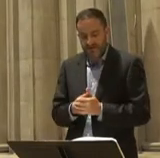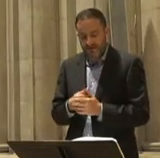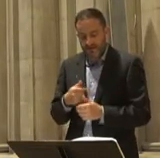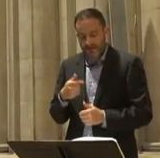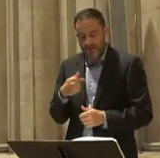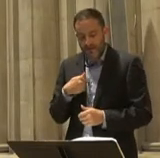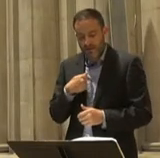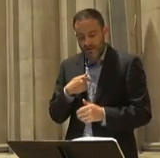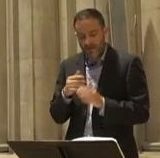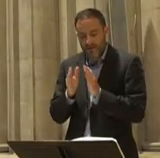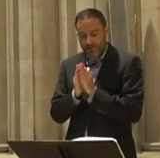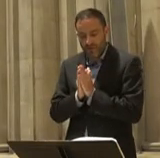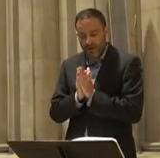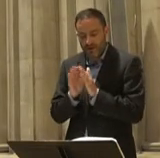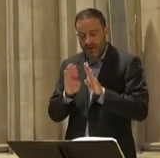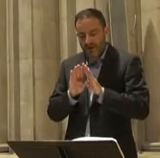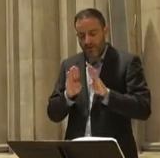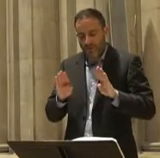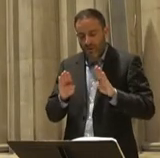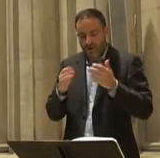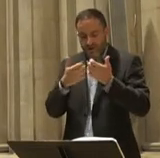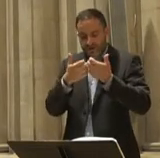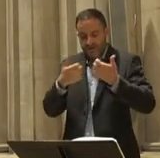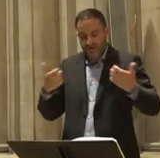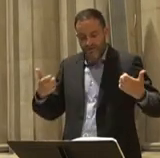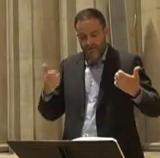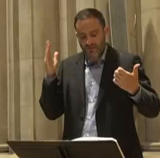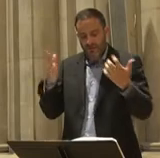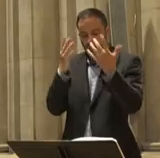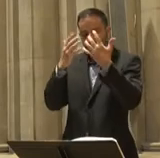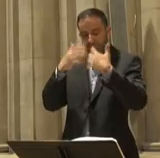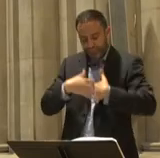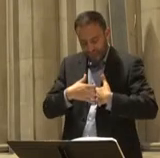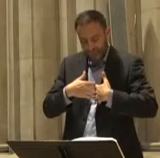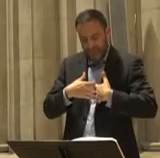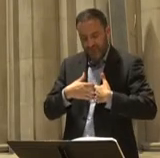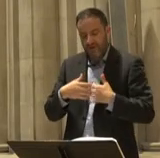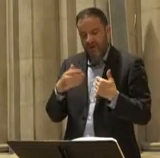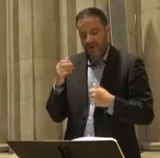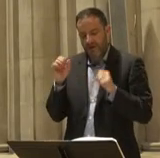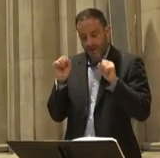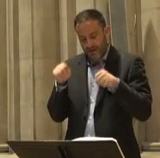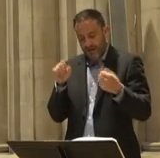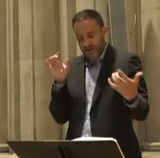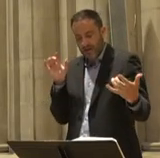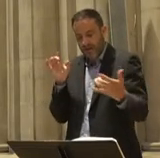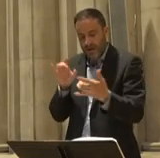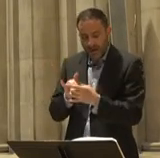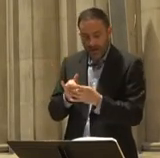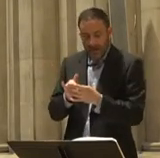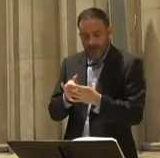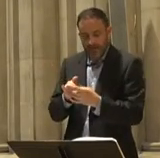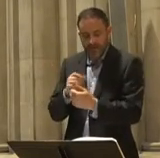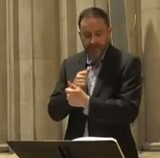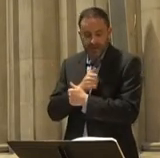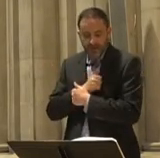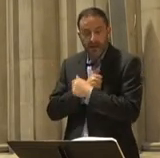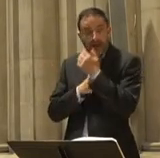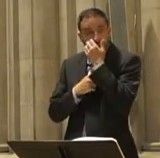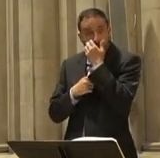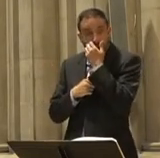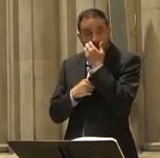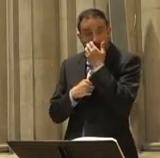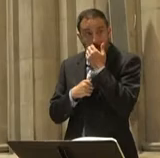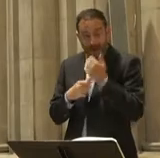peace. We pray that the walls that separate us will be broken down, so we may be united in bonds